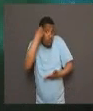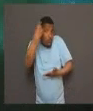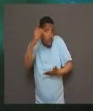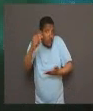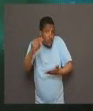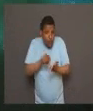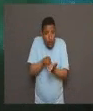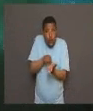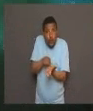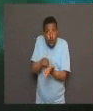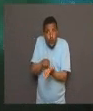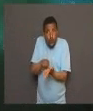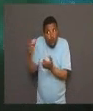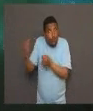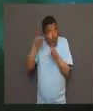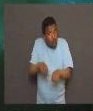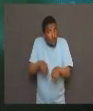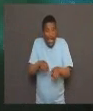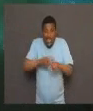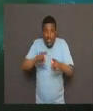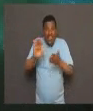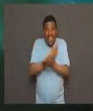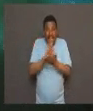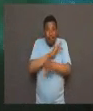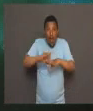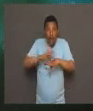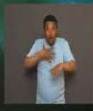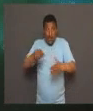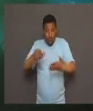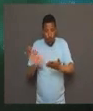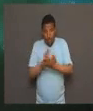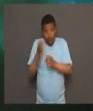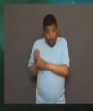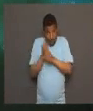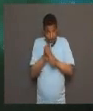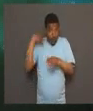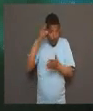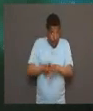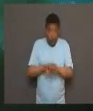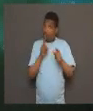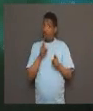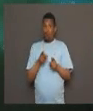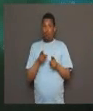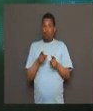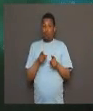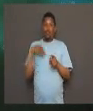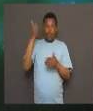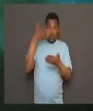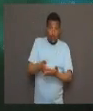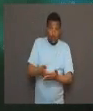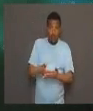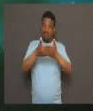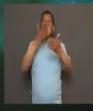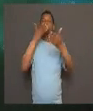bring pencils, erasers, and several sheets of paper with you next